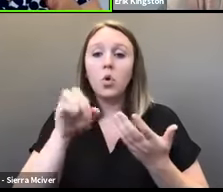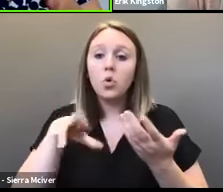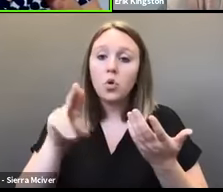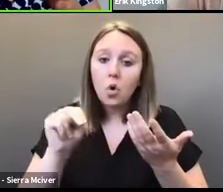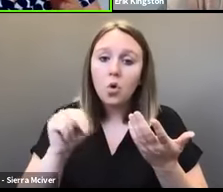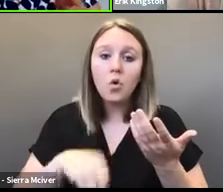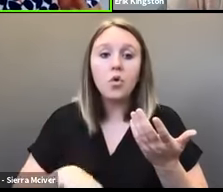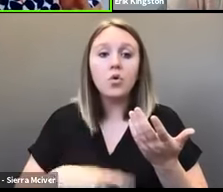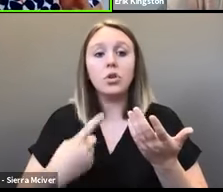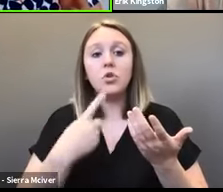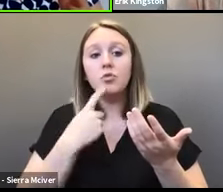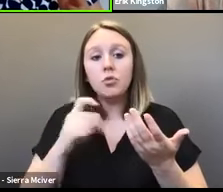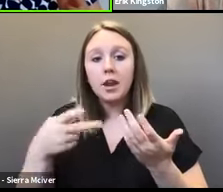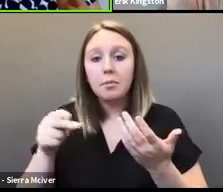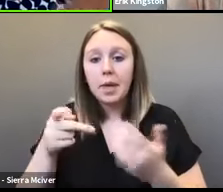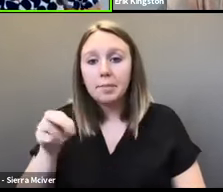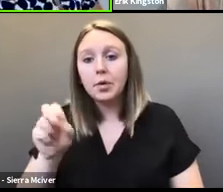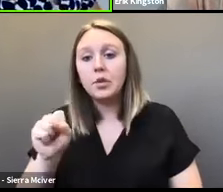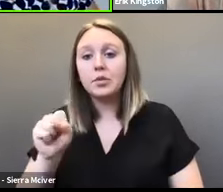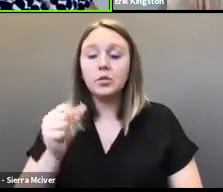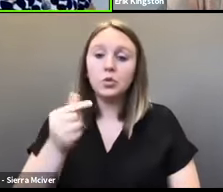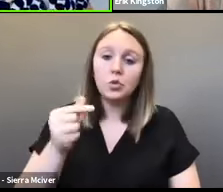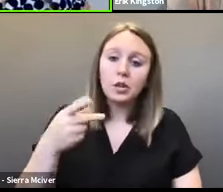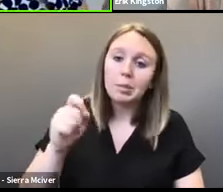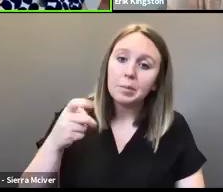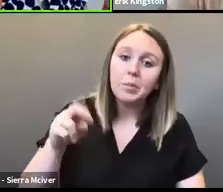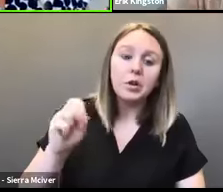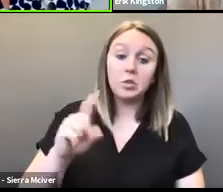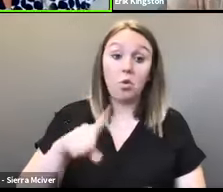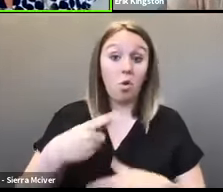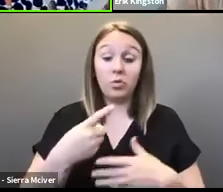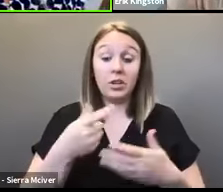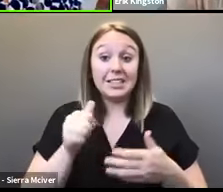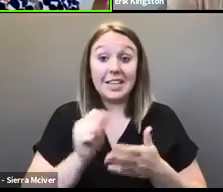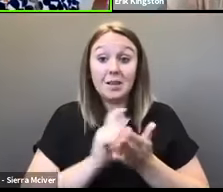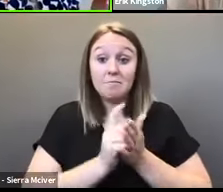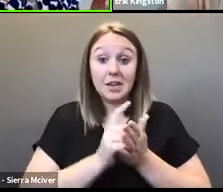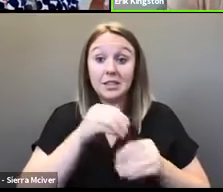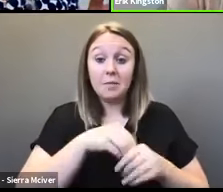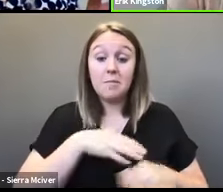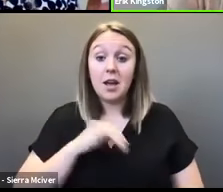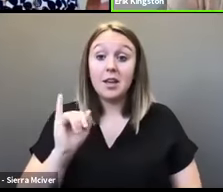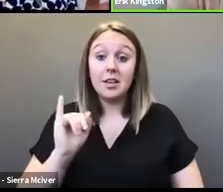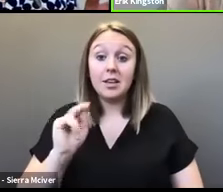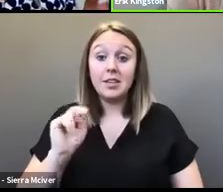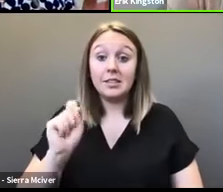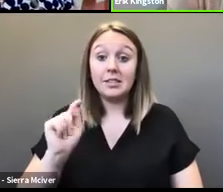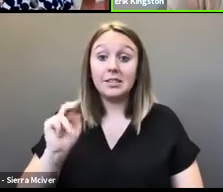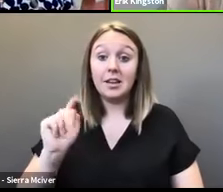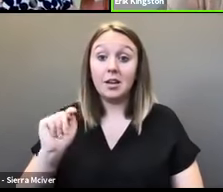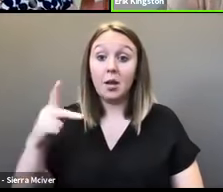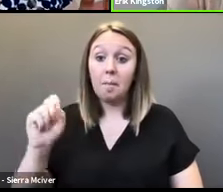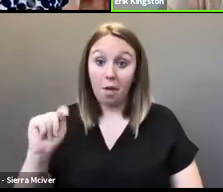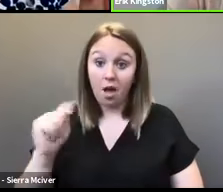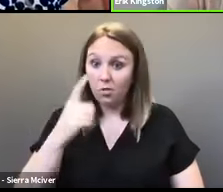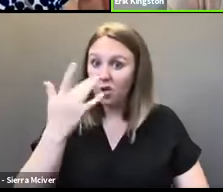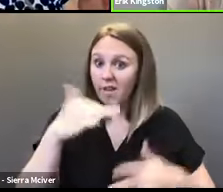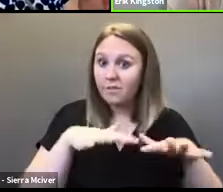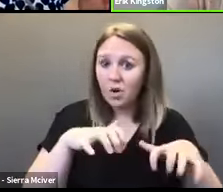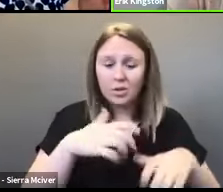peppers and green peppers. And it only took 10 minutes in my Instapot because it was frozen. So, you know, I've been meaning to ask you, Leanne, are you,